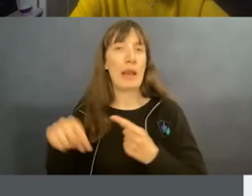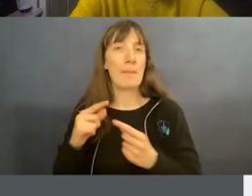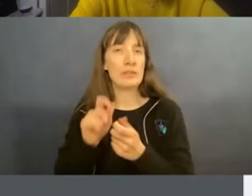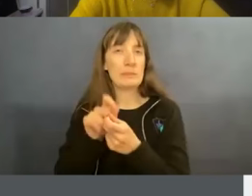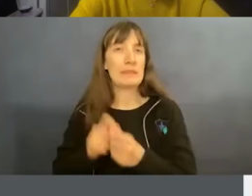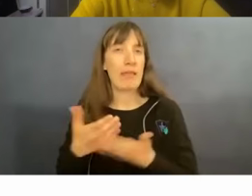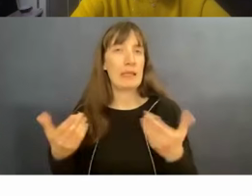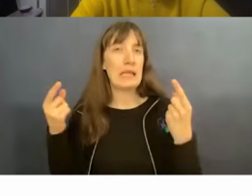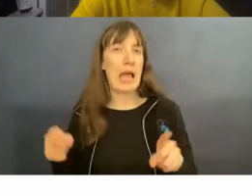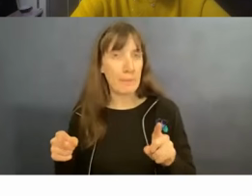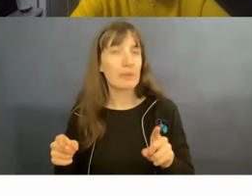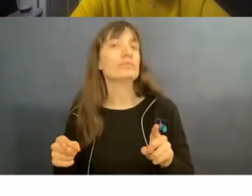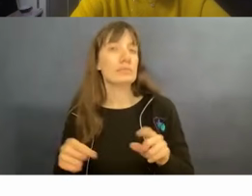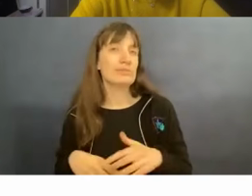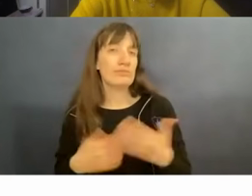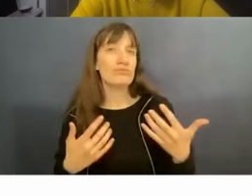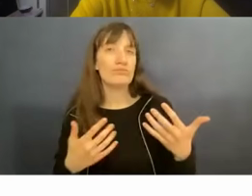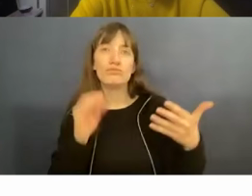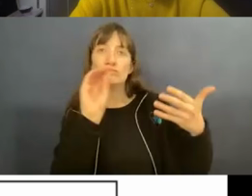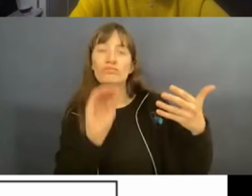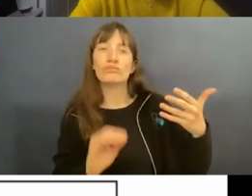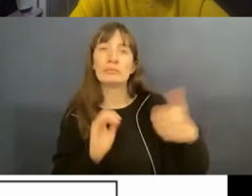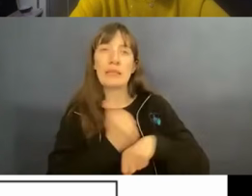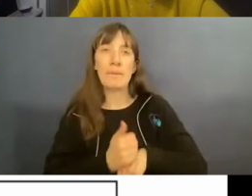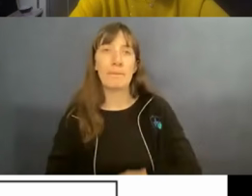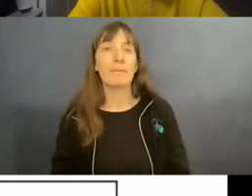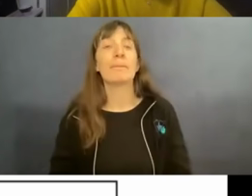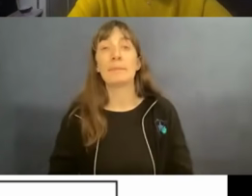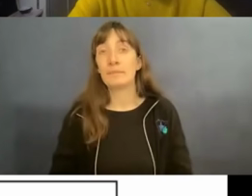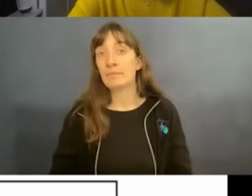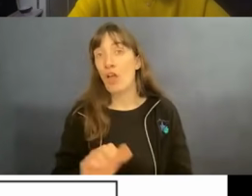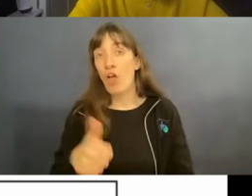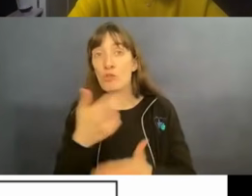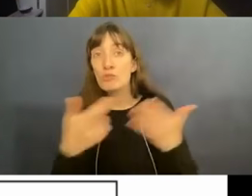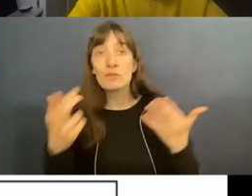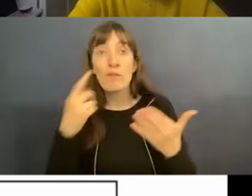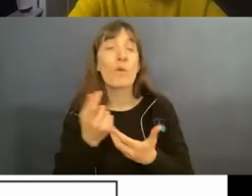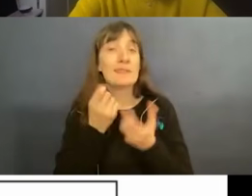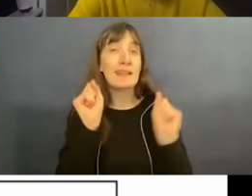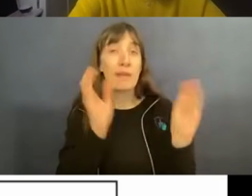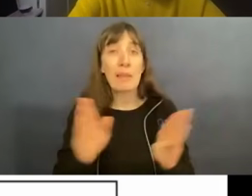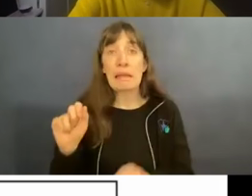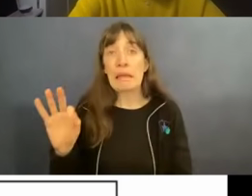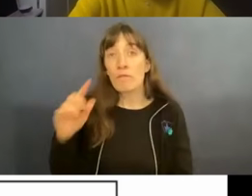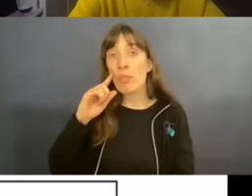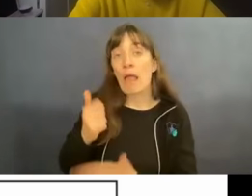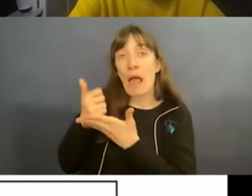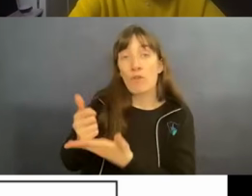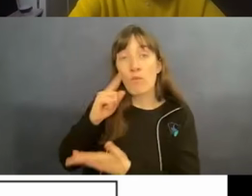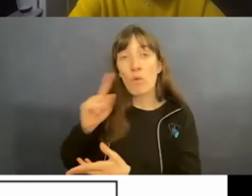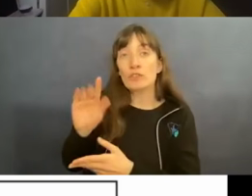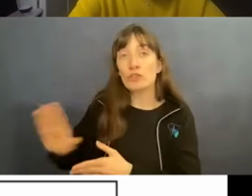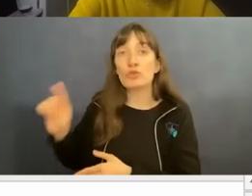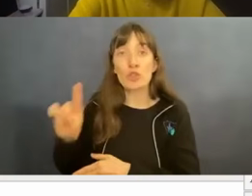So that's another resource for safety planning if that seems like something that would be helpful for the children that you work